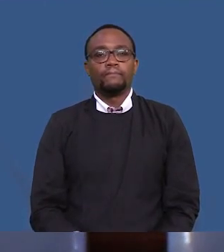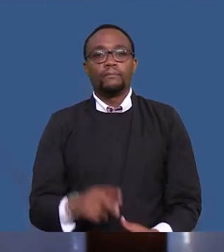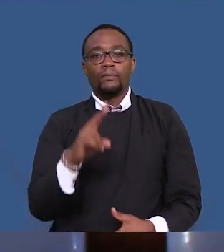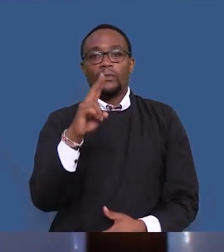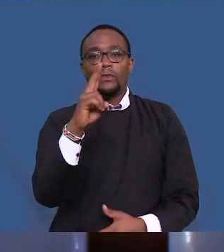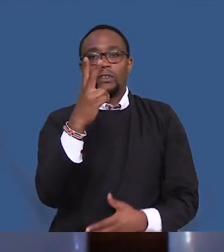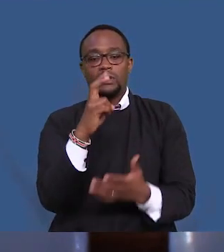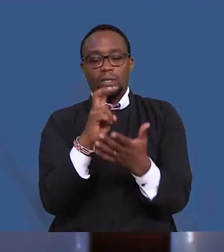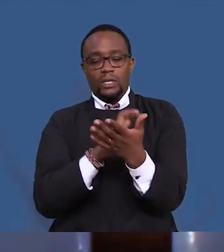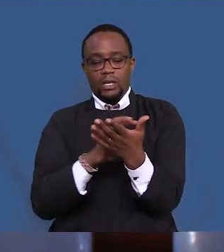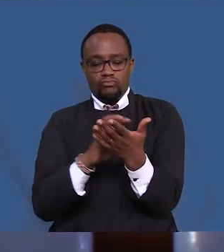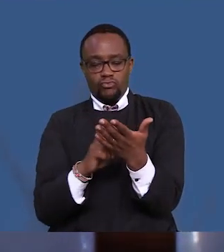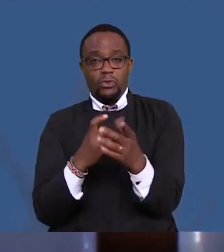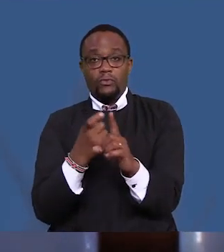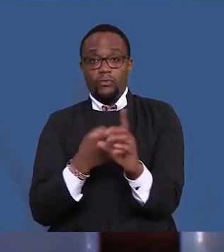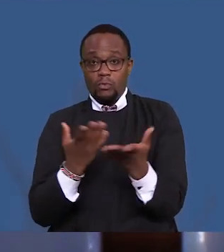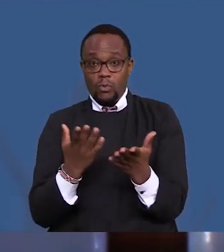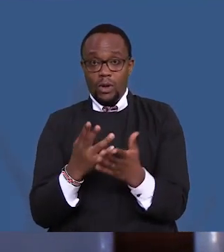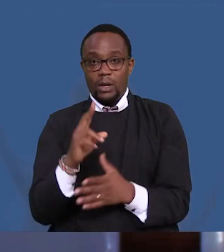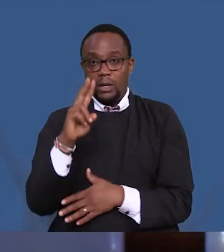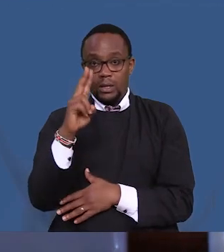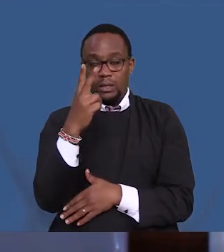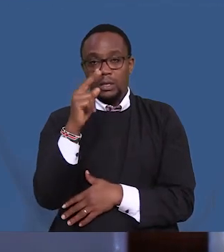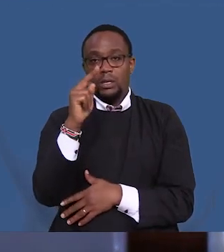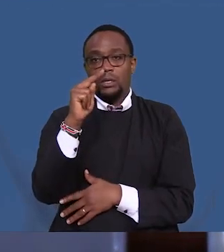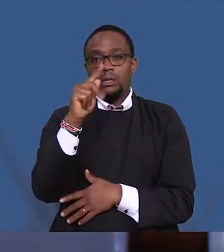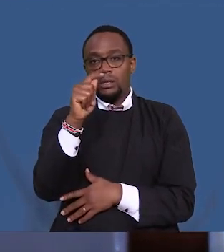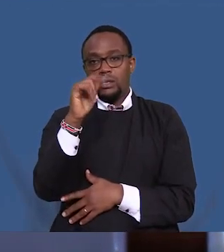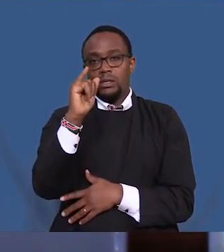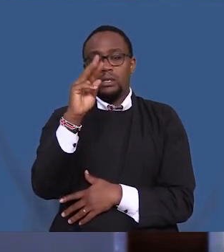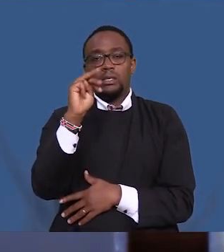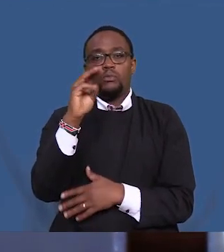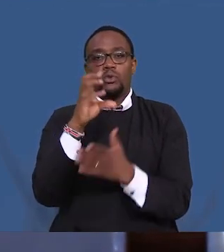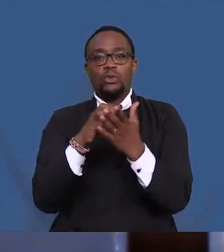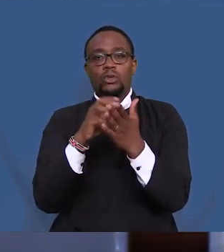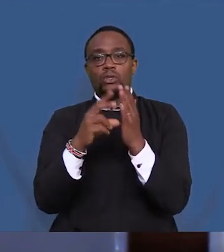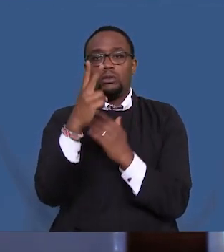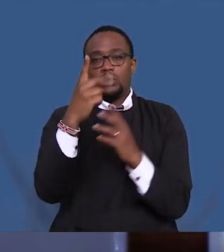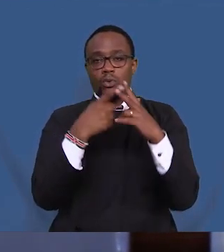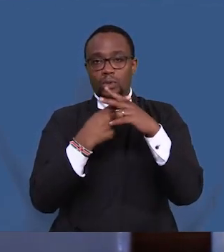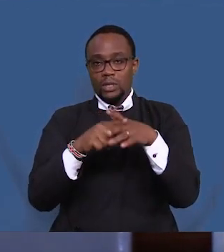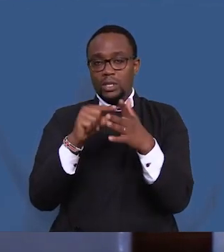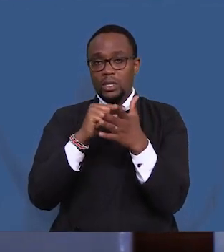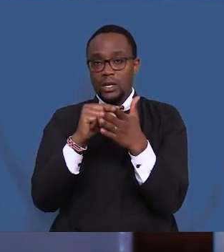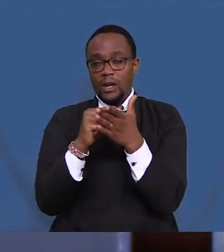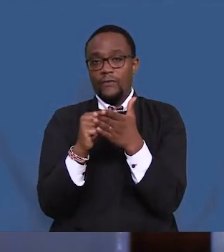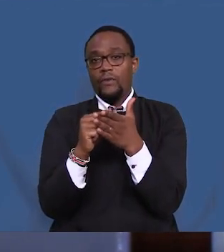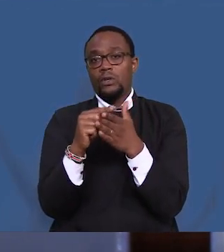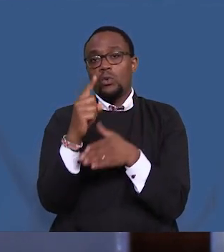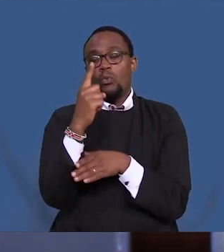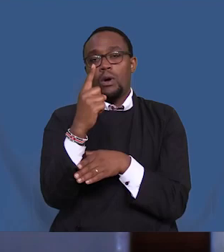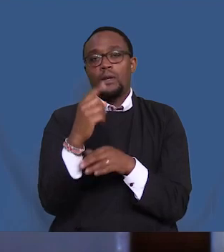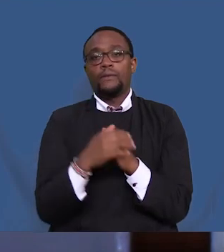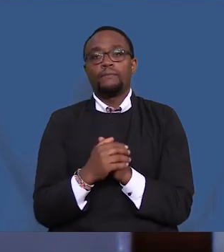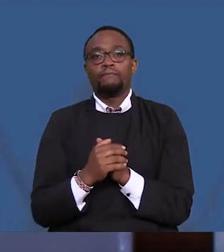The second reading is taken from 2 Timothy chapter 2, beginning to read at verse